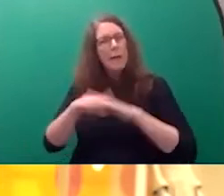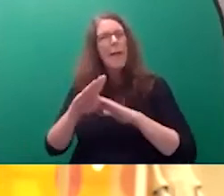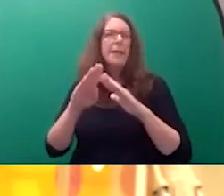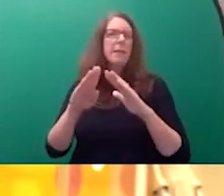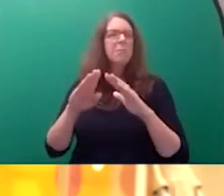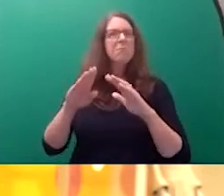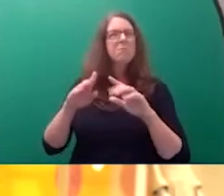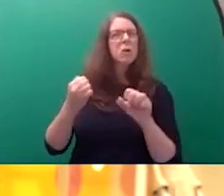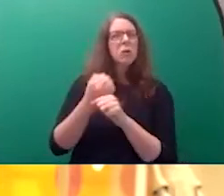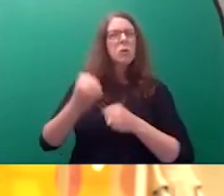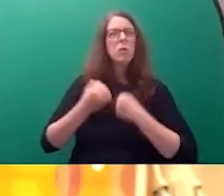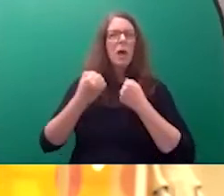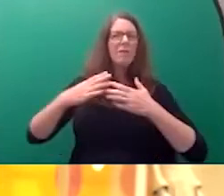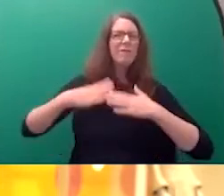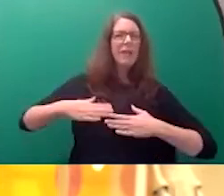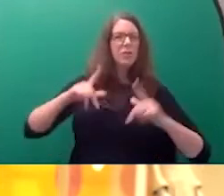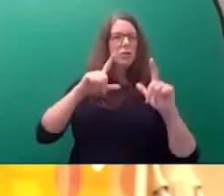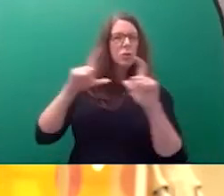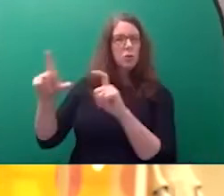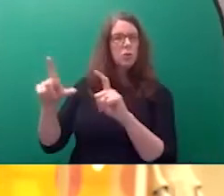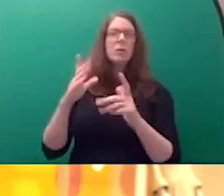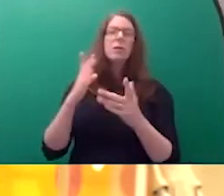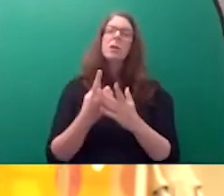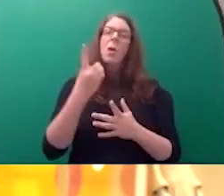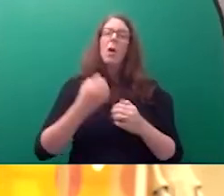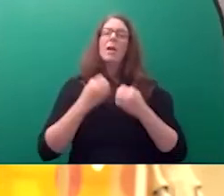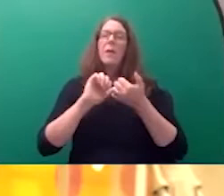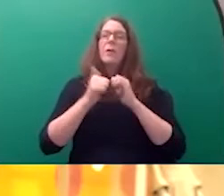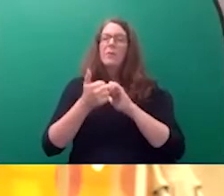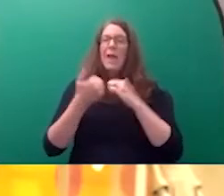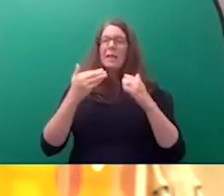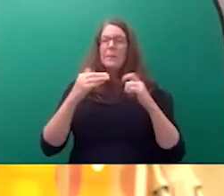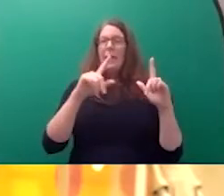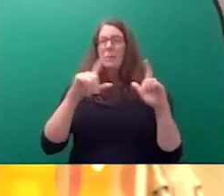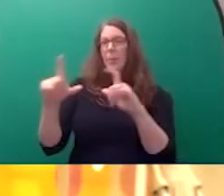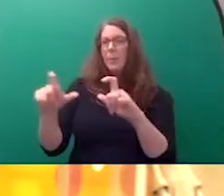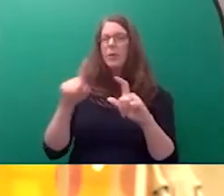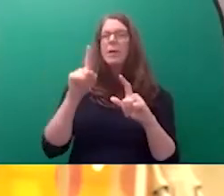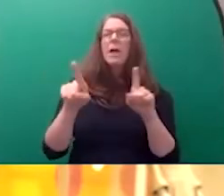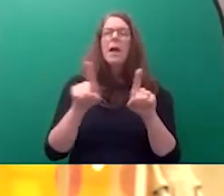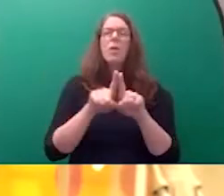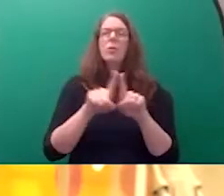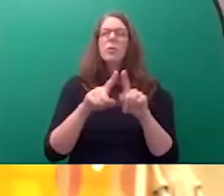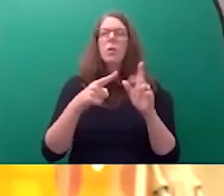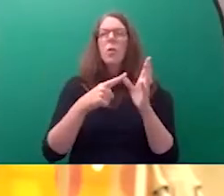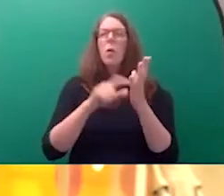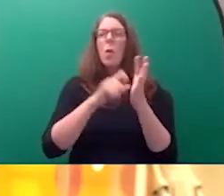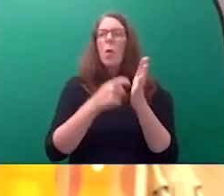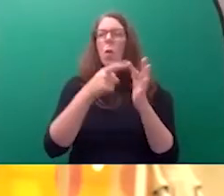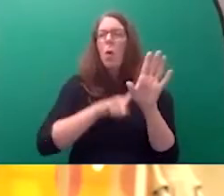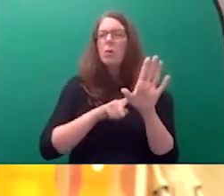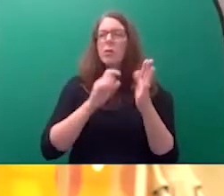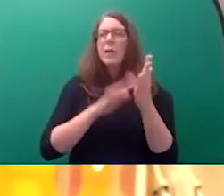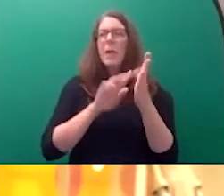ours who took these images, on Audrey Marnie, another fetish model who we've adored. In